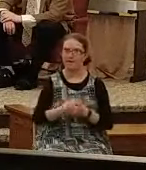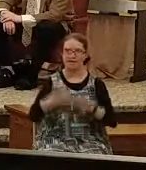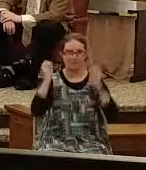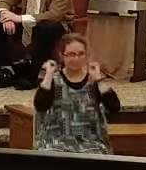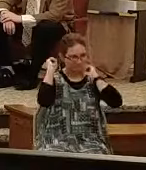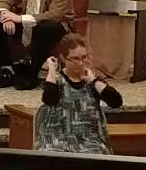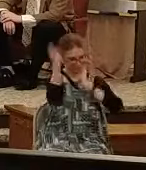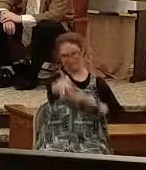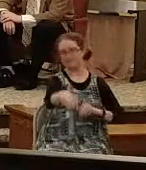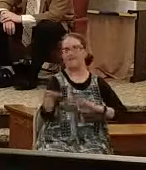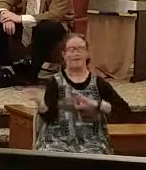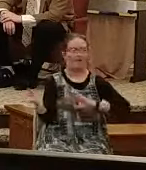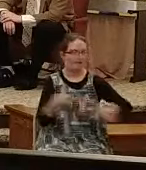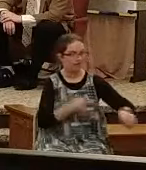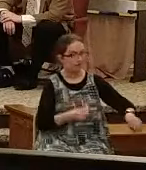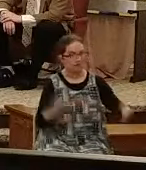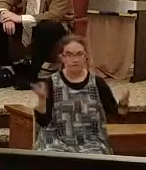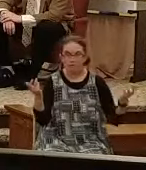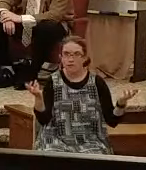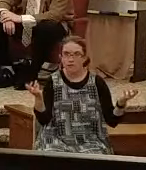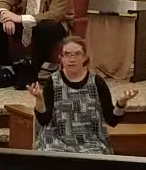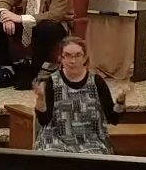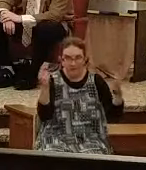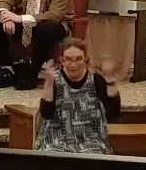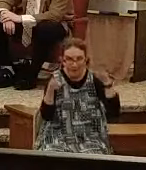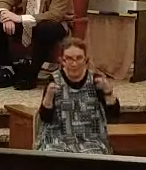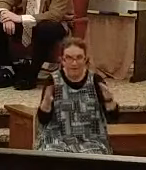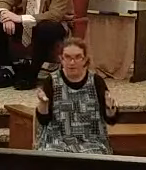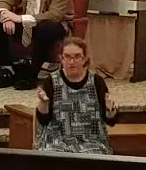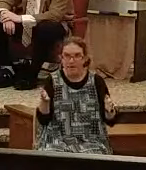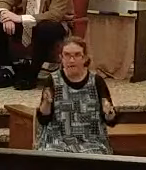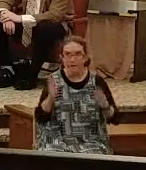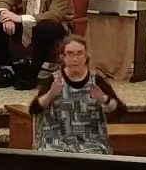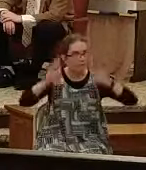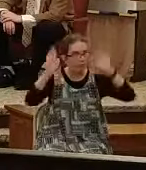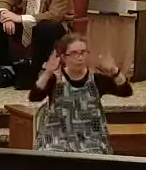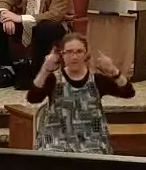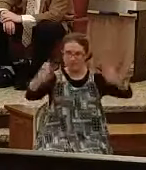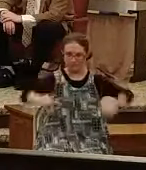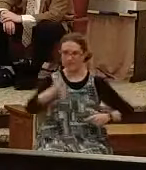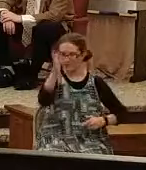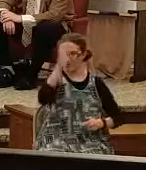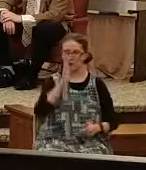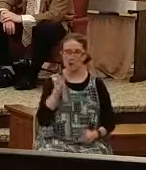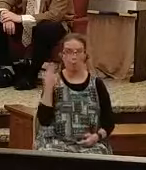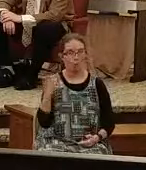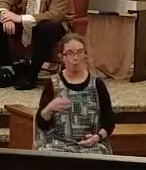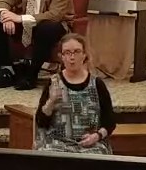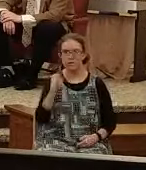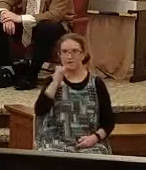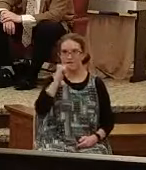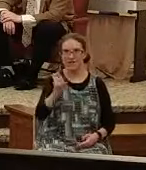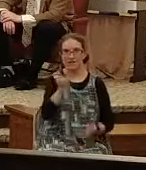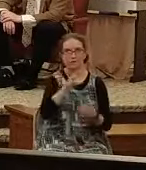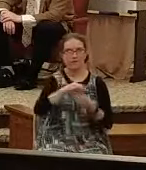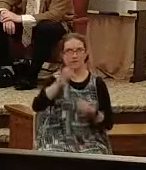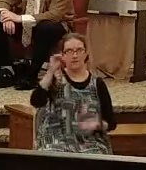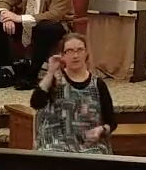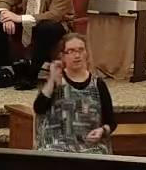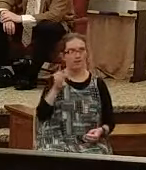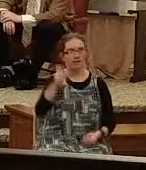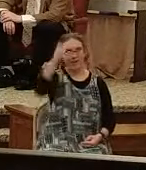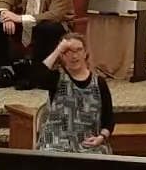towel, backed out, and left. And I'm like, what in the world? They were perfect. They were living for God, man. You could tell they had the Holy Ghost on them. They had